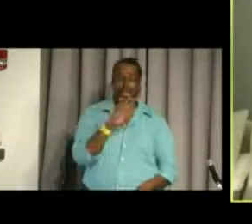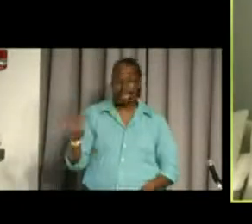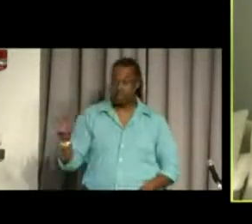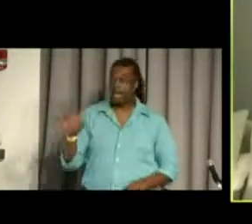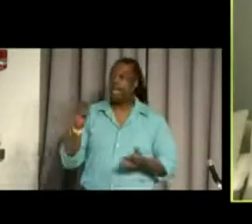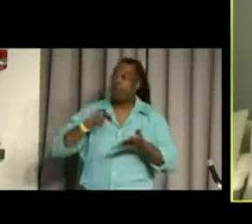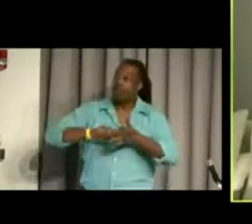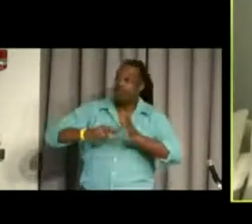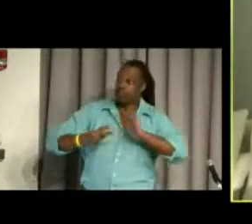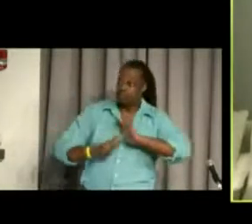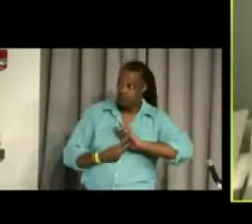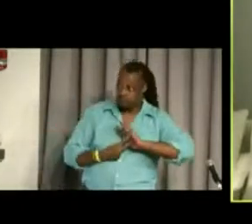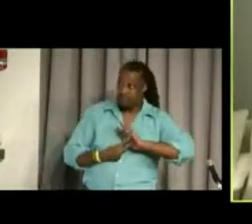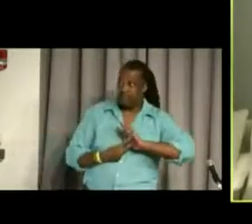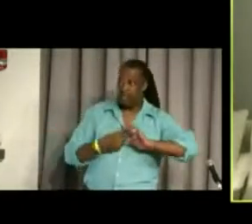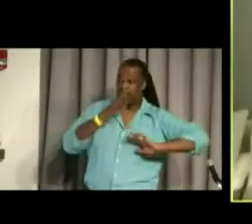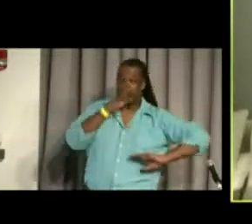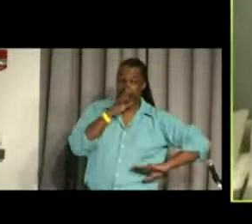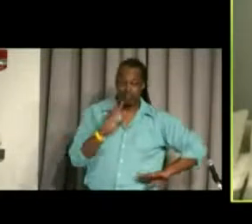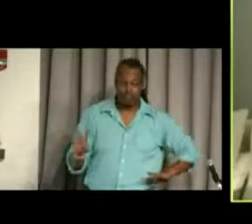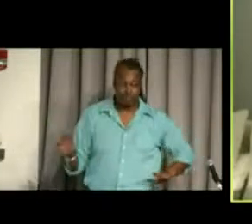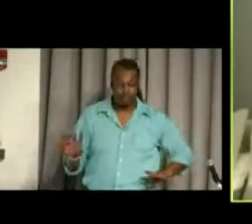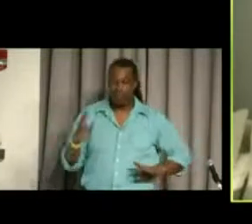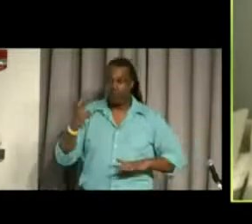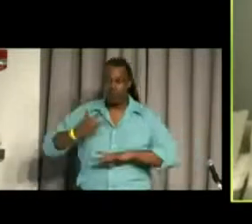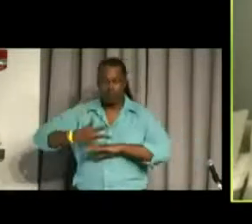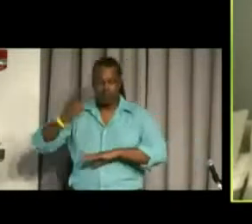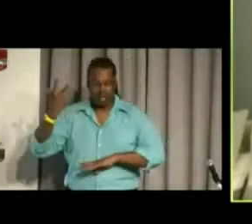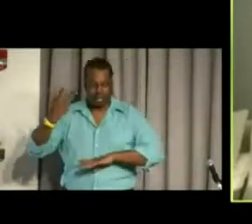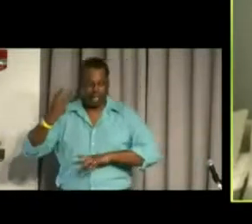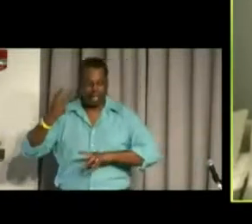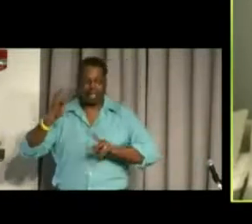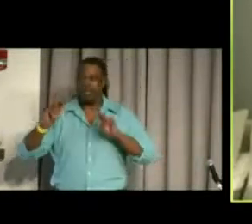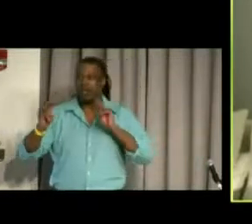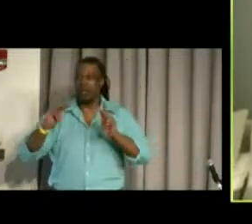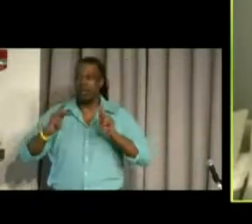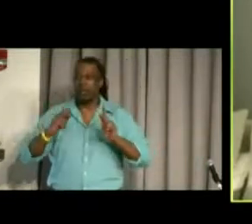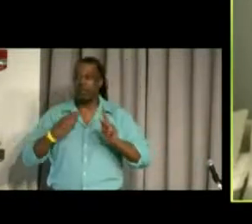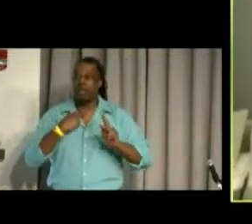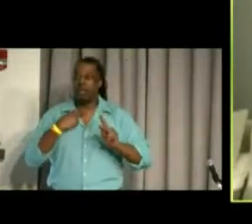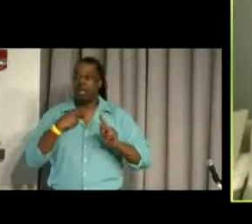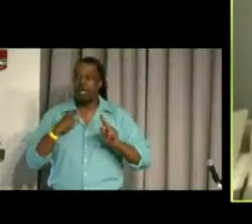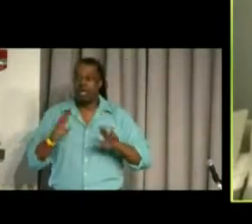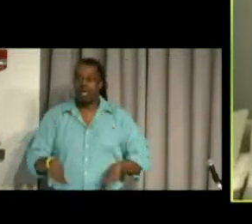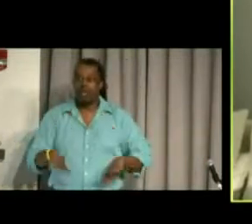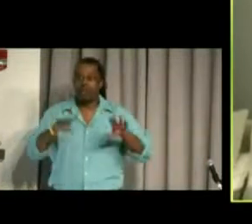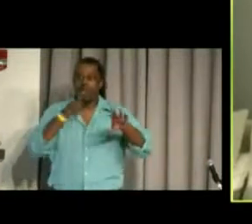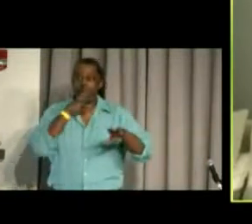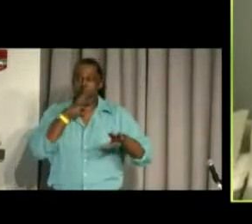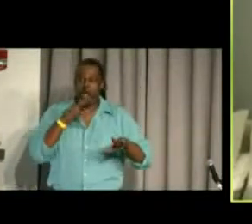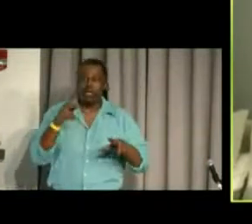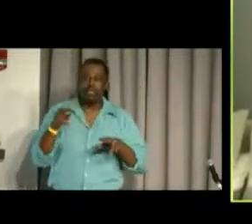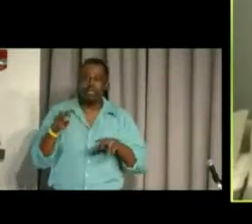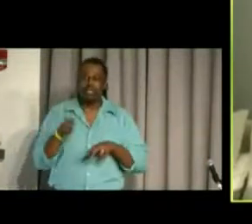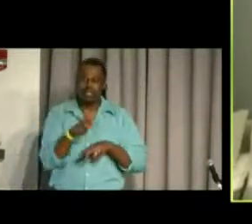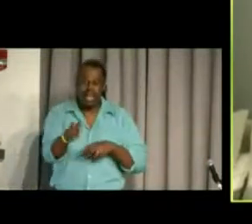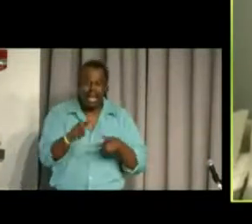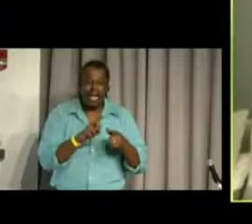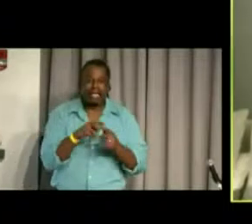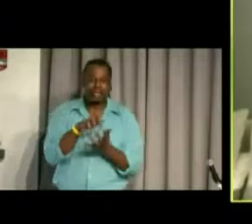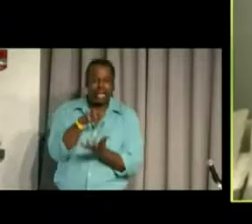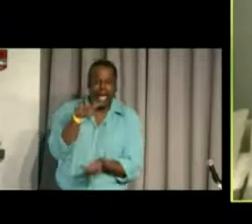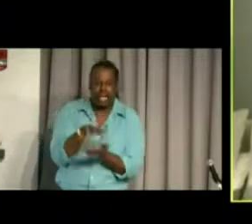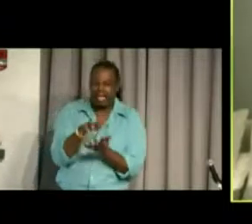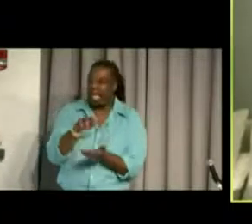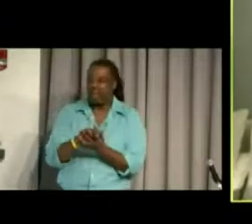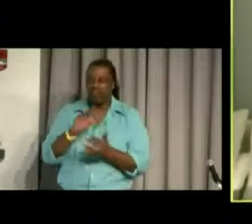willfully allow folks to die. For 3 days, left people in floodwaters with snakes and alligators and every creature you could